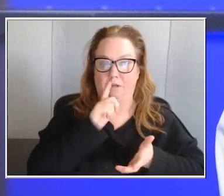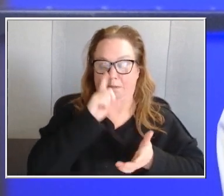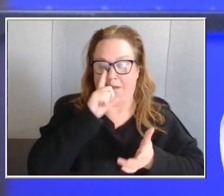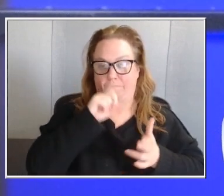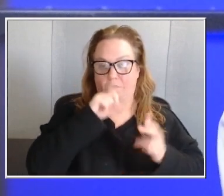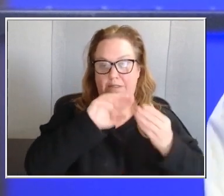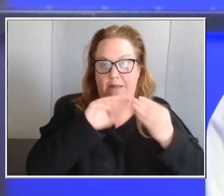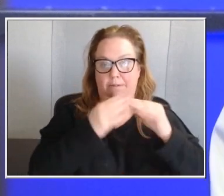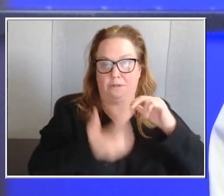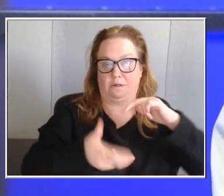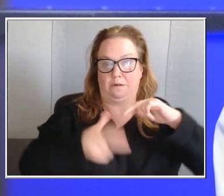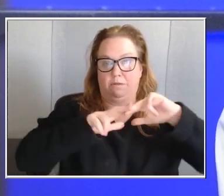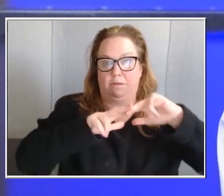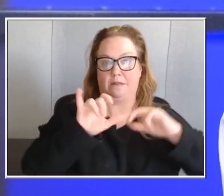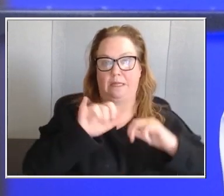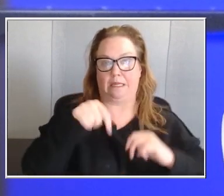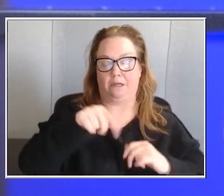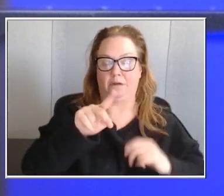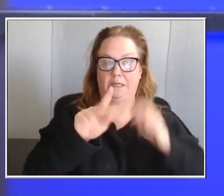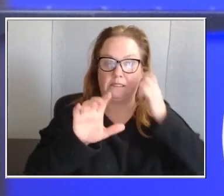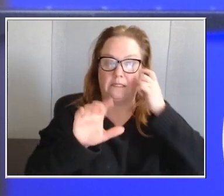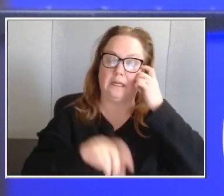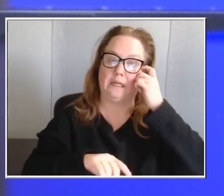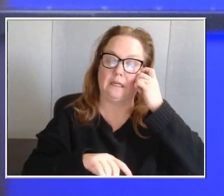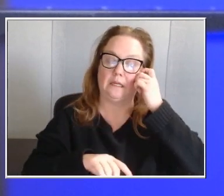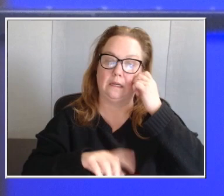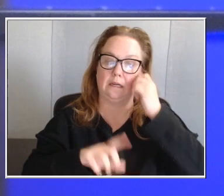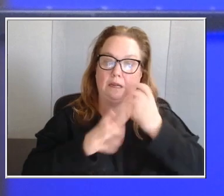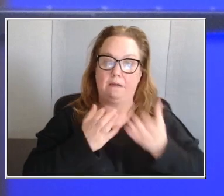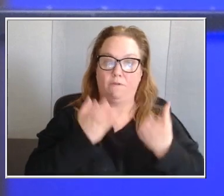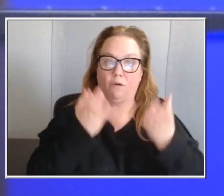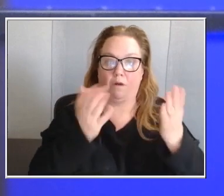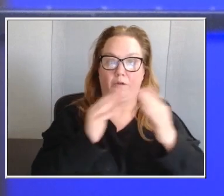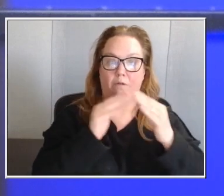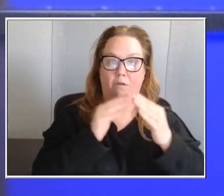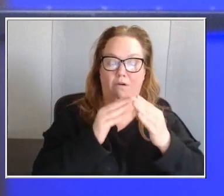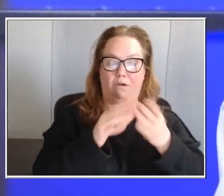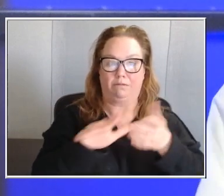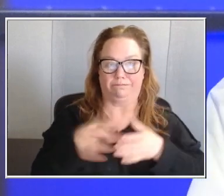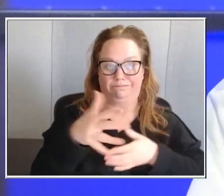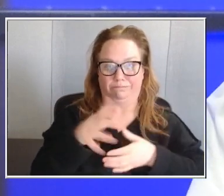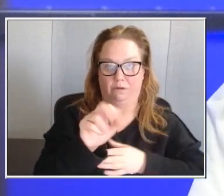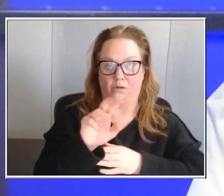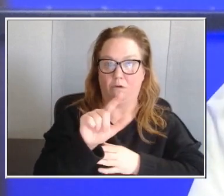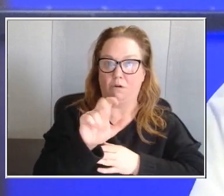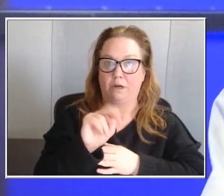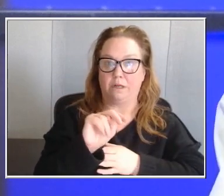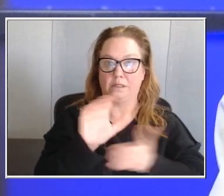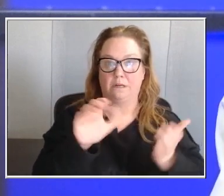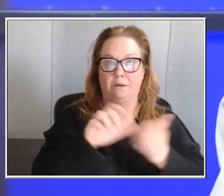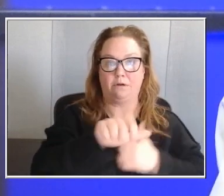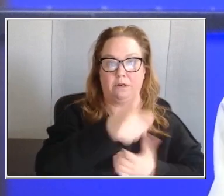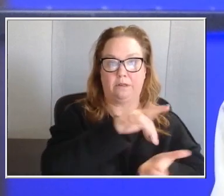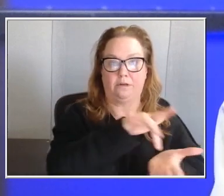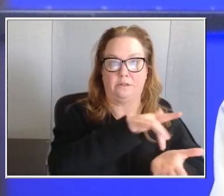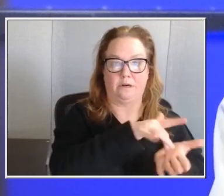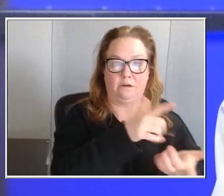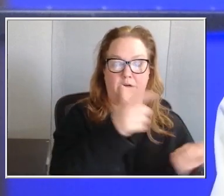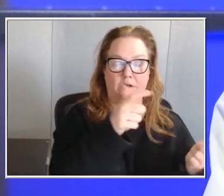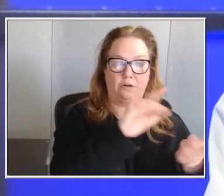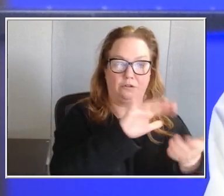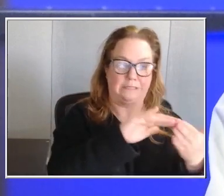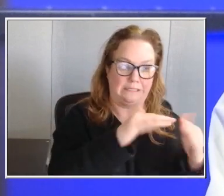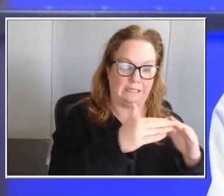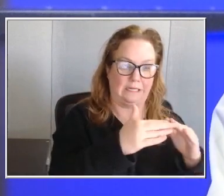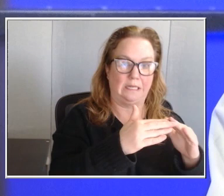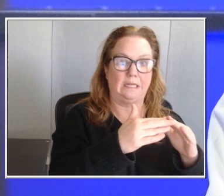in places like here, because if we're offered more marginal organs than another center in a larger city, they